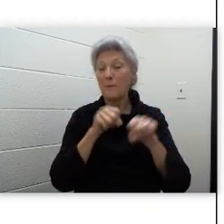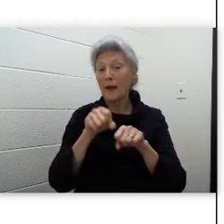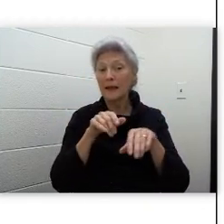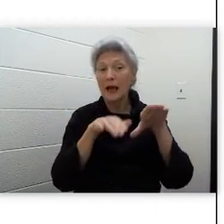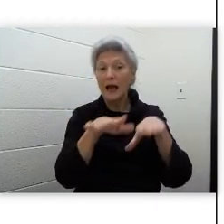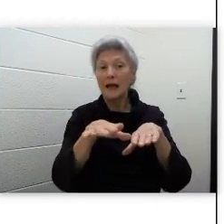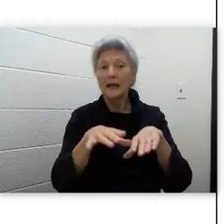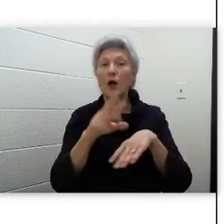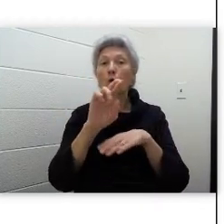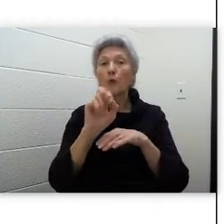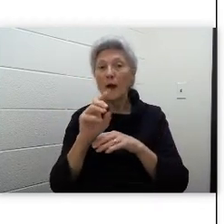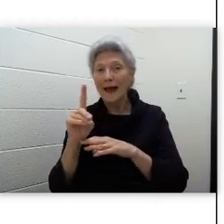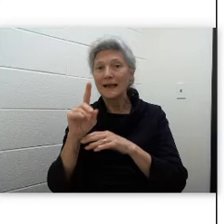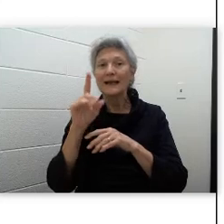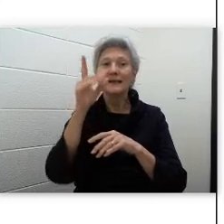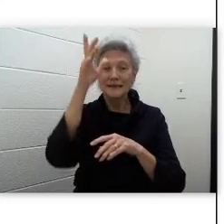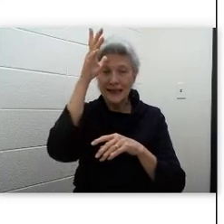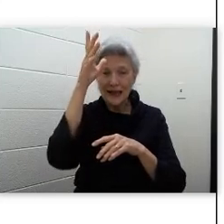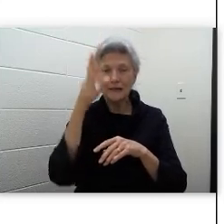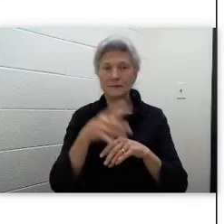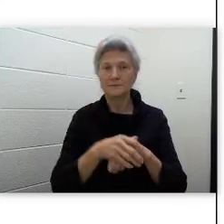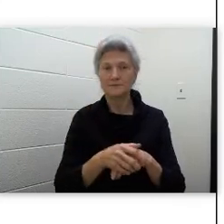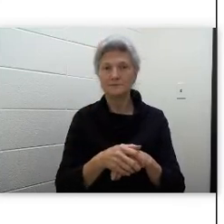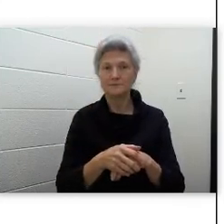and rad, dad.